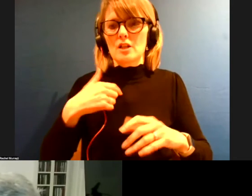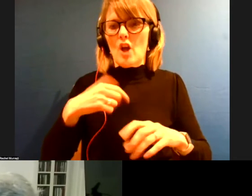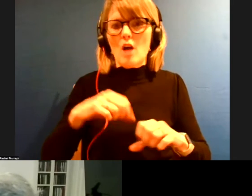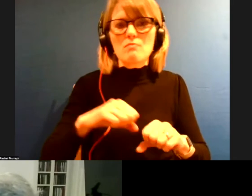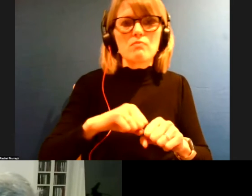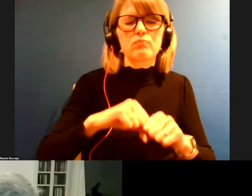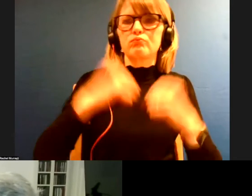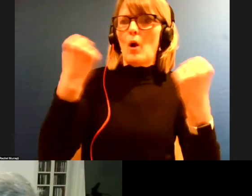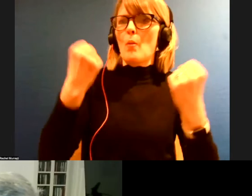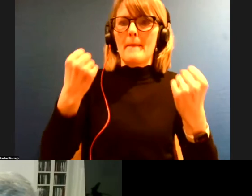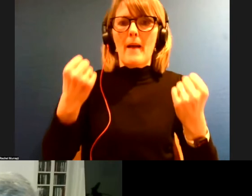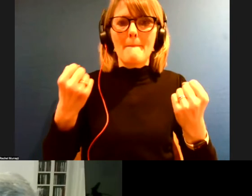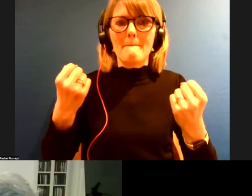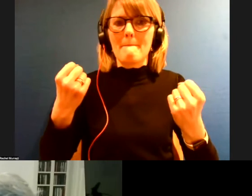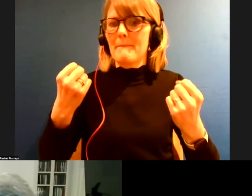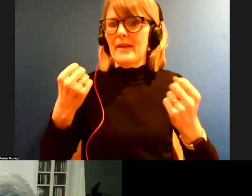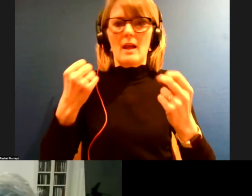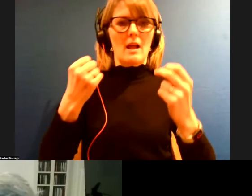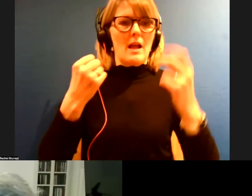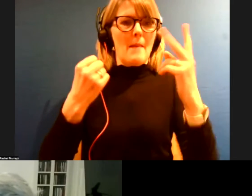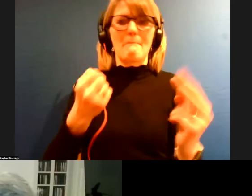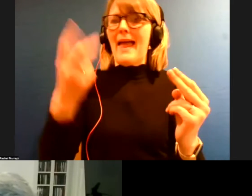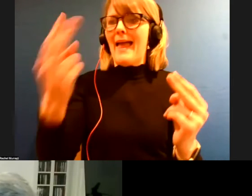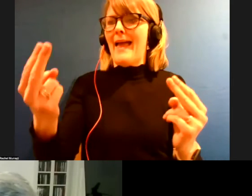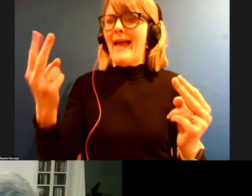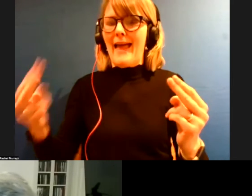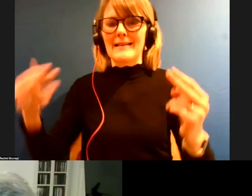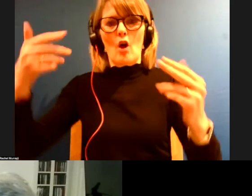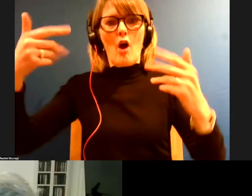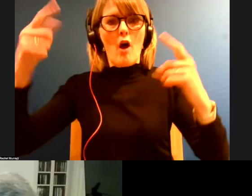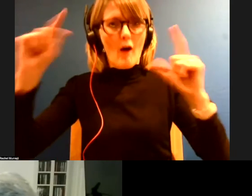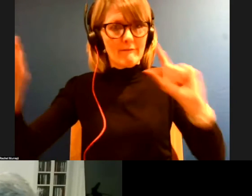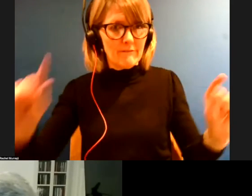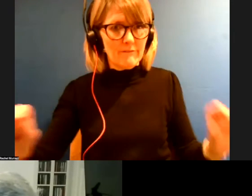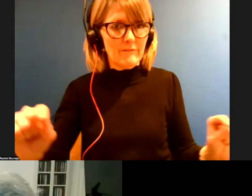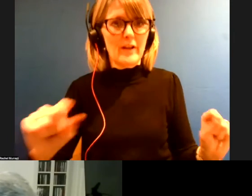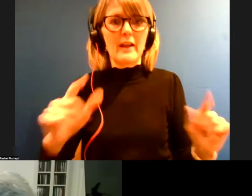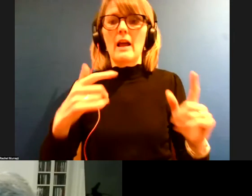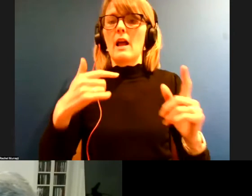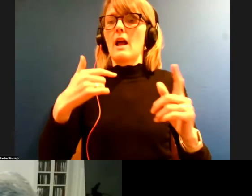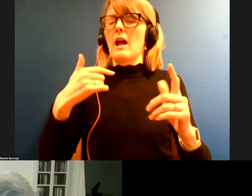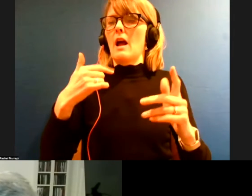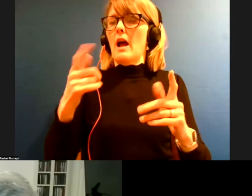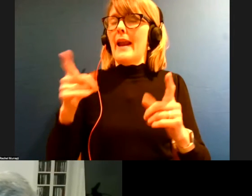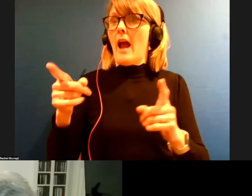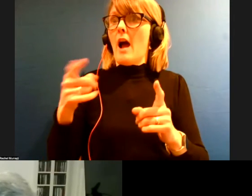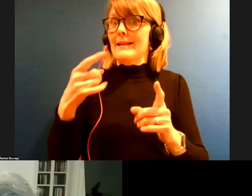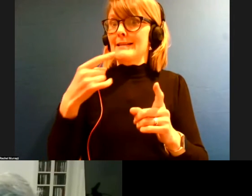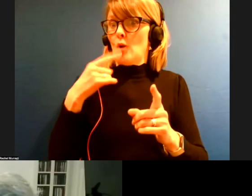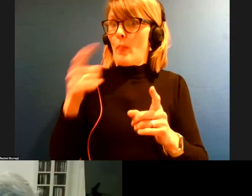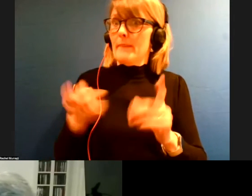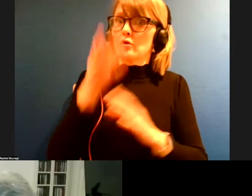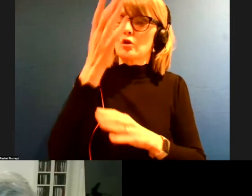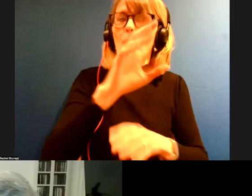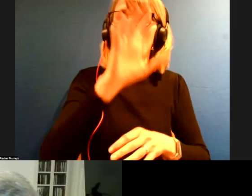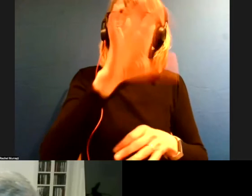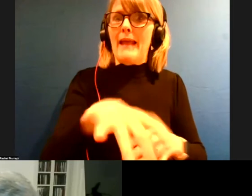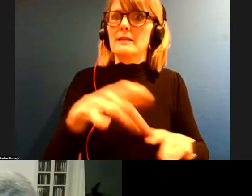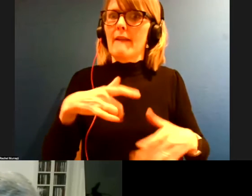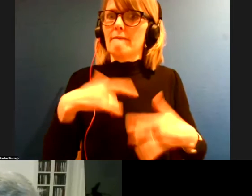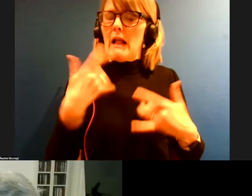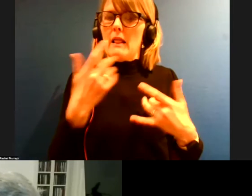up. I sent them in pairs, and I sent them into the place where they felt most exposed, least